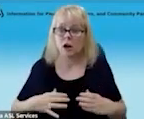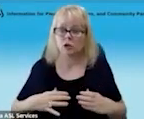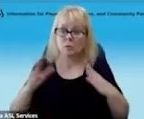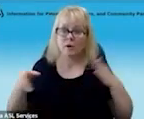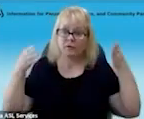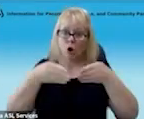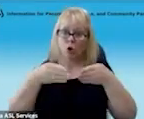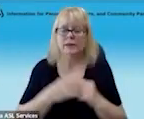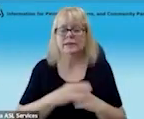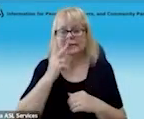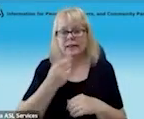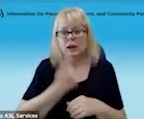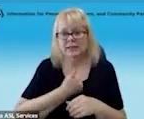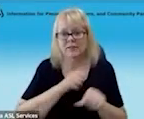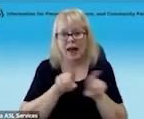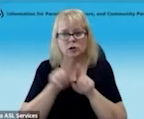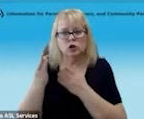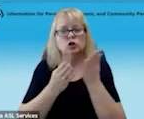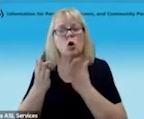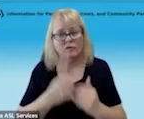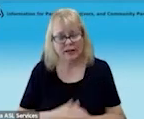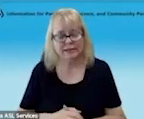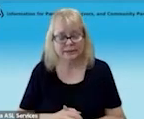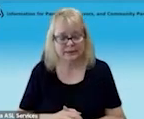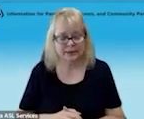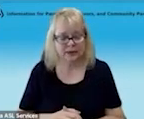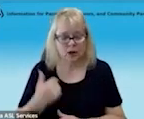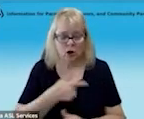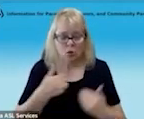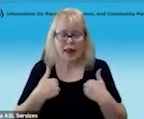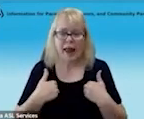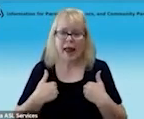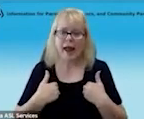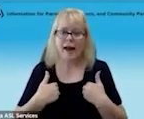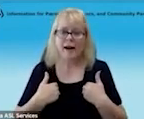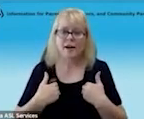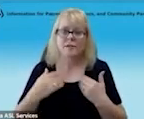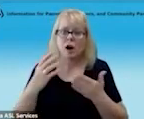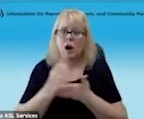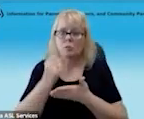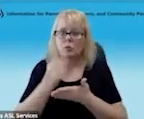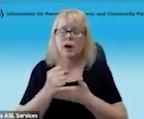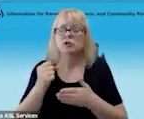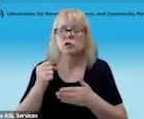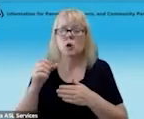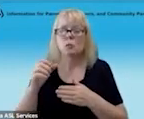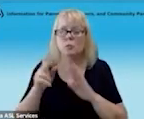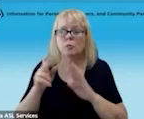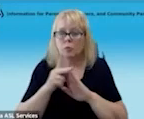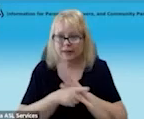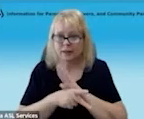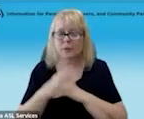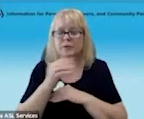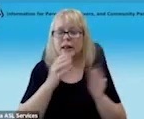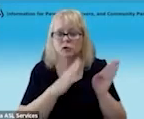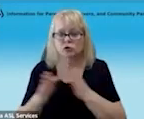Alaska Native owned, clinically vertically integrated healthcare system. We are really customer focused and see